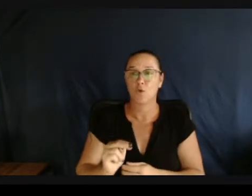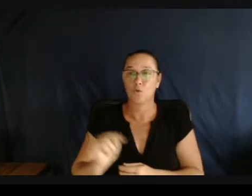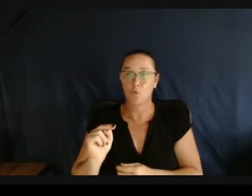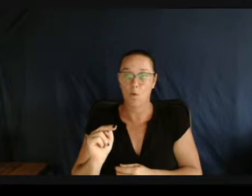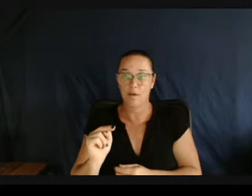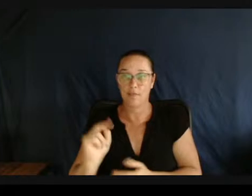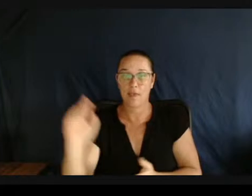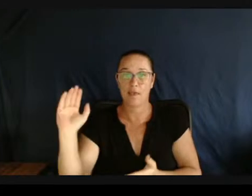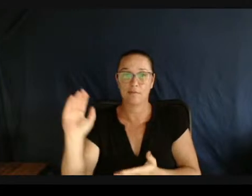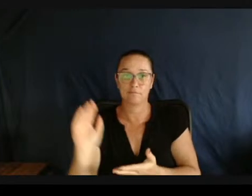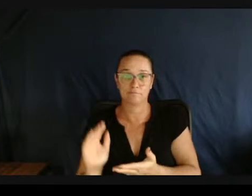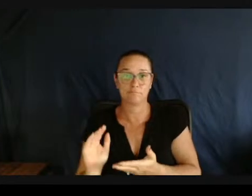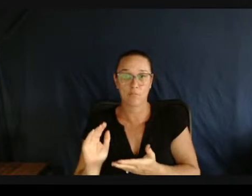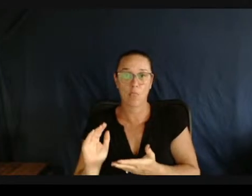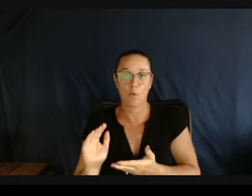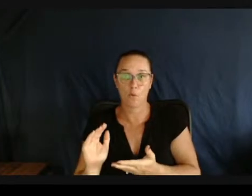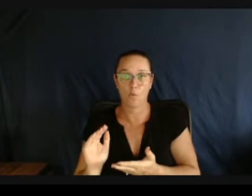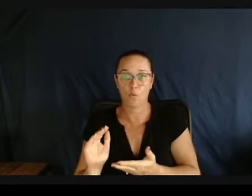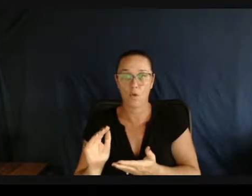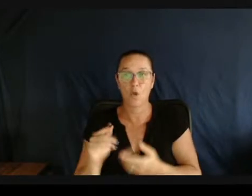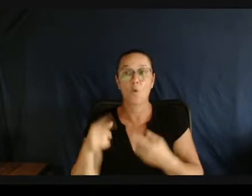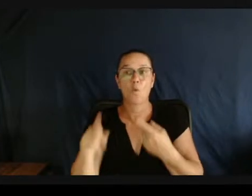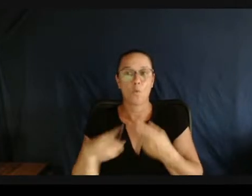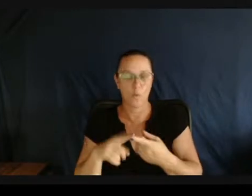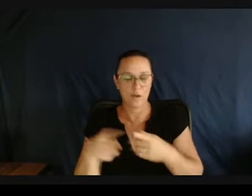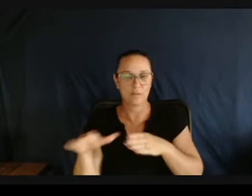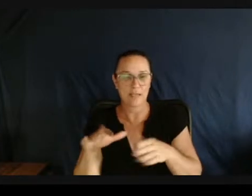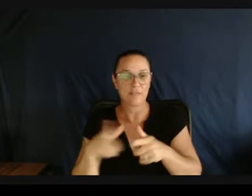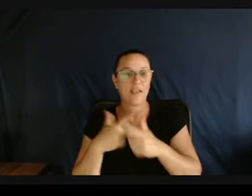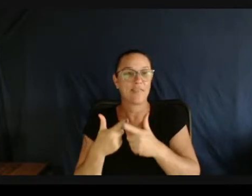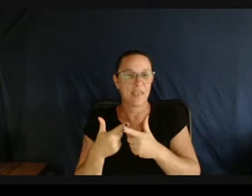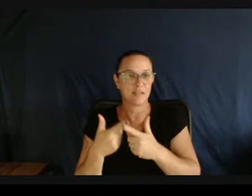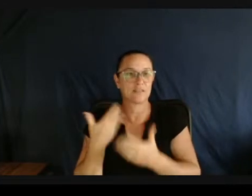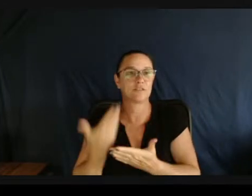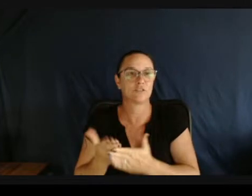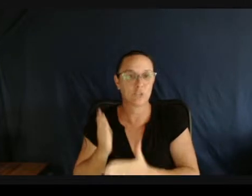level activity while it was active, then it actually shut off first.